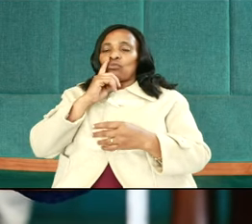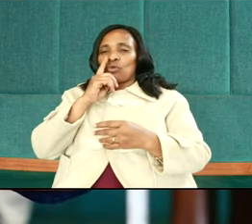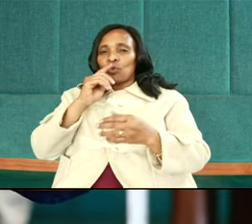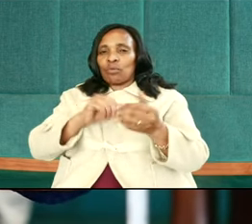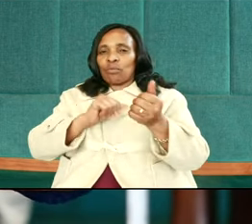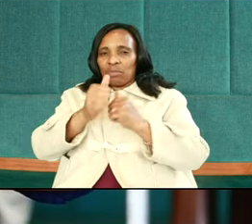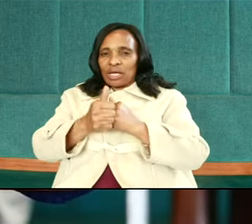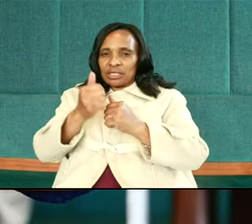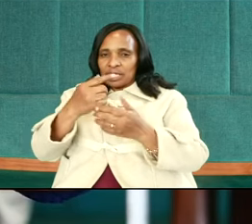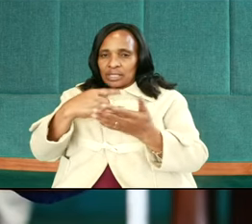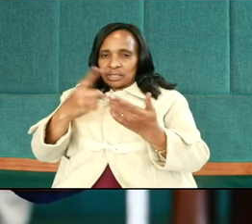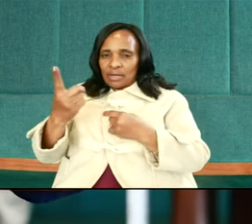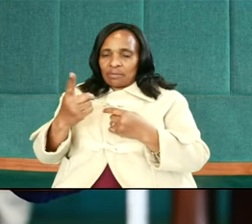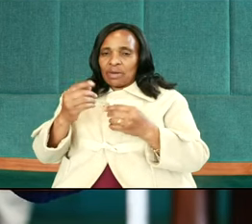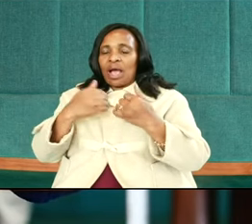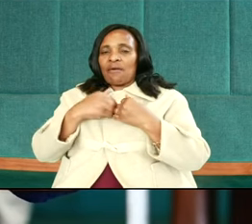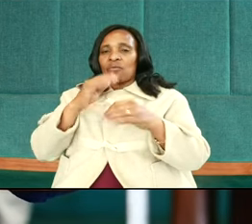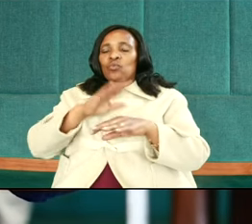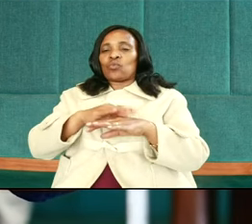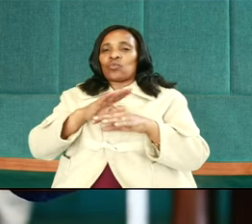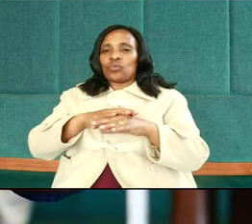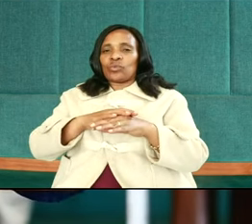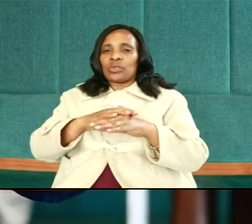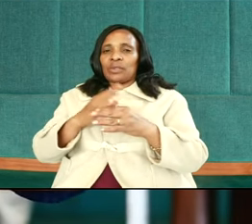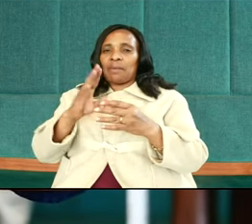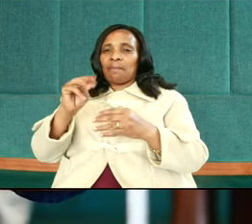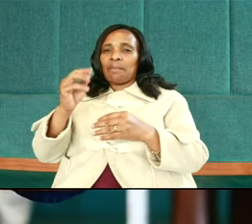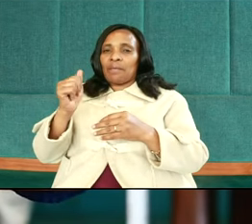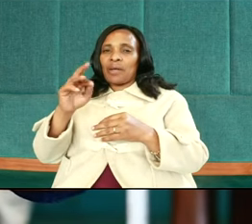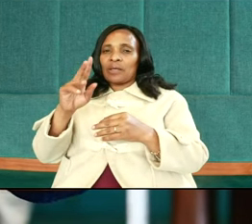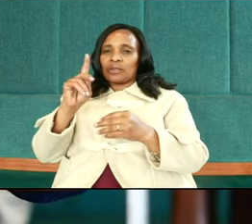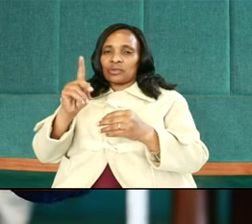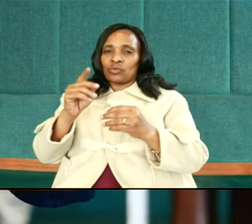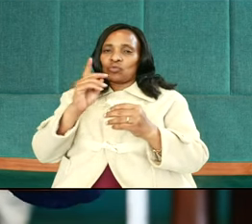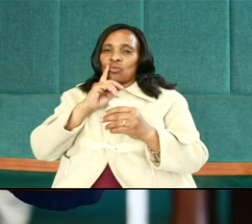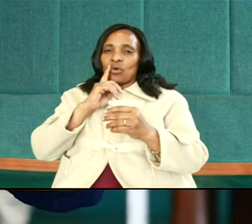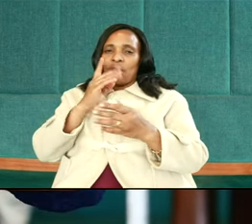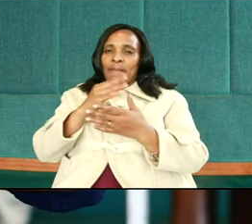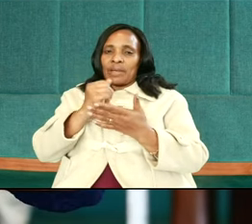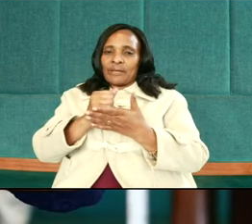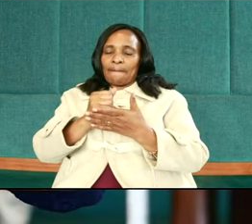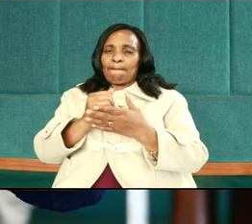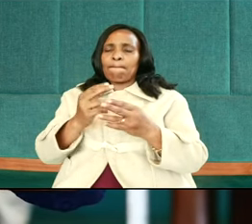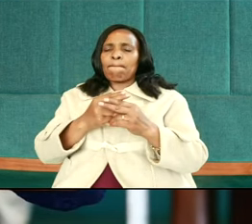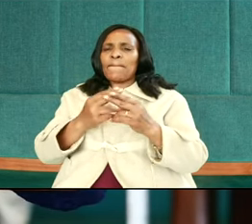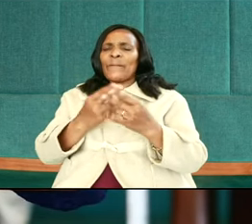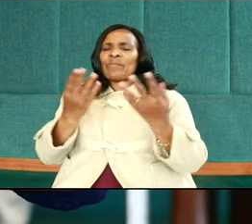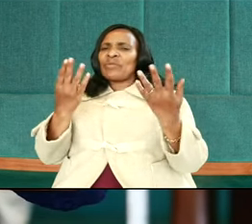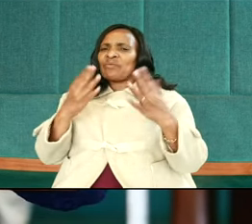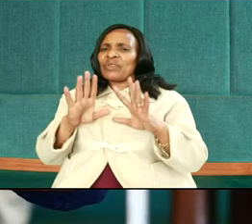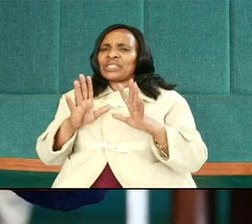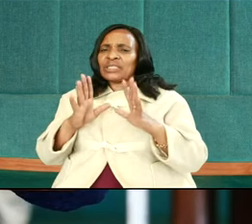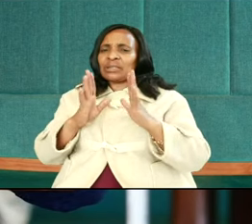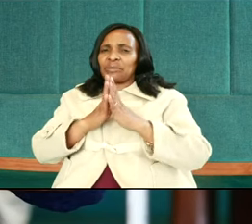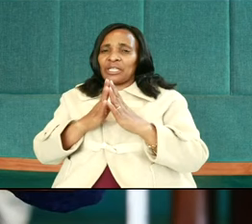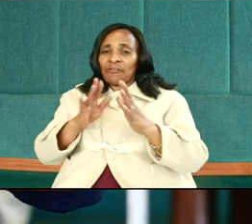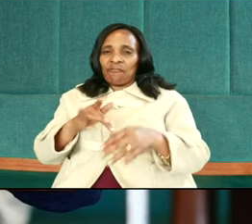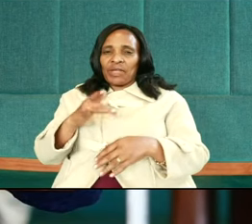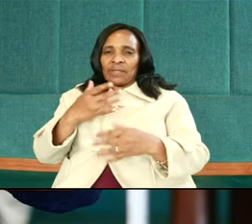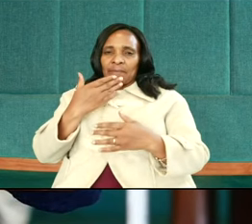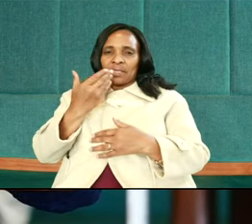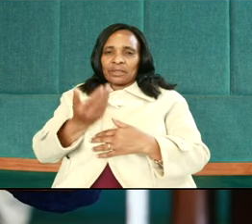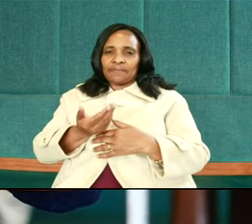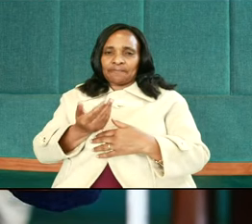exam and get a good grade tomorrow. Amen." As soon as she finished the prayer, she felt